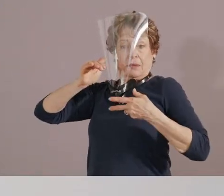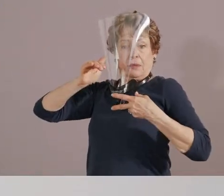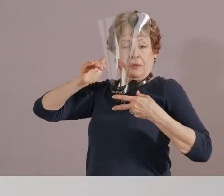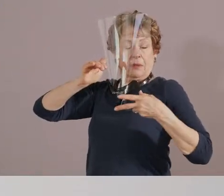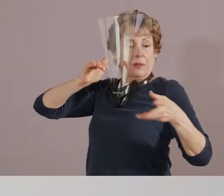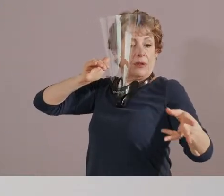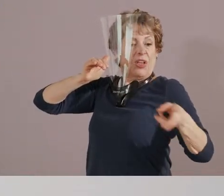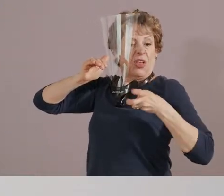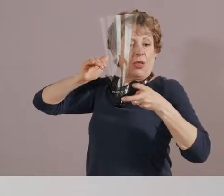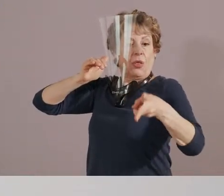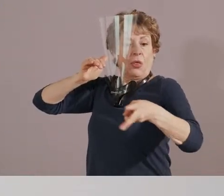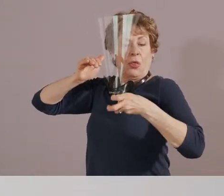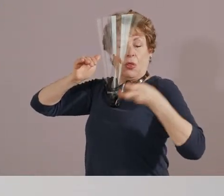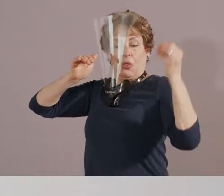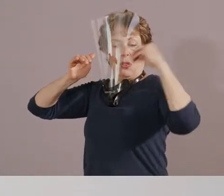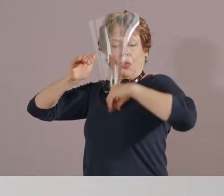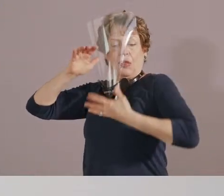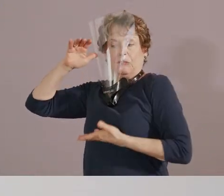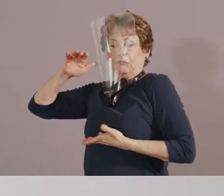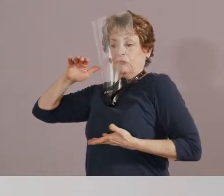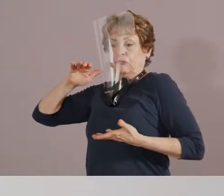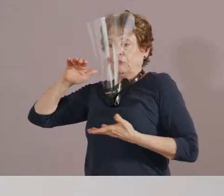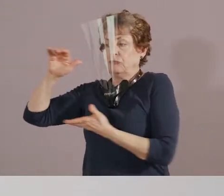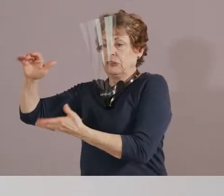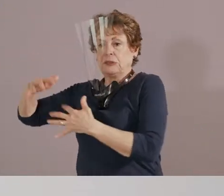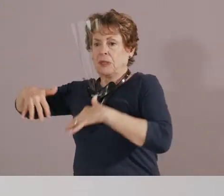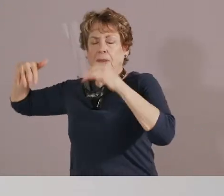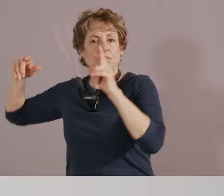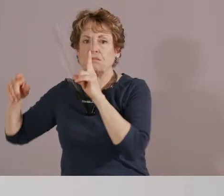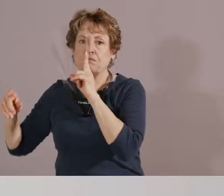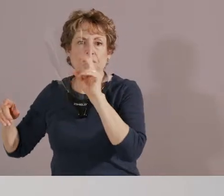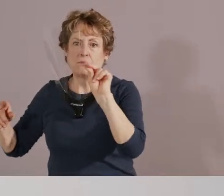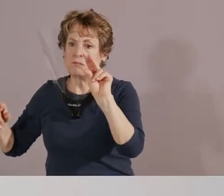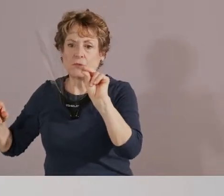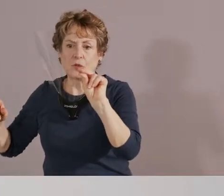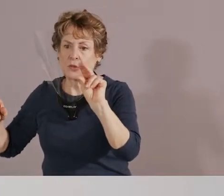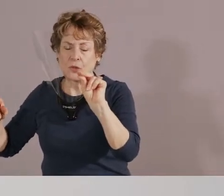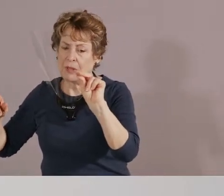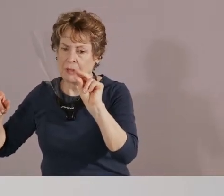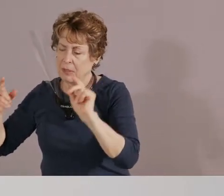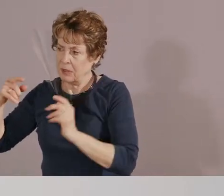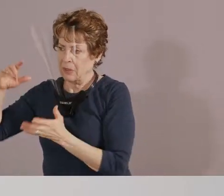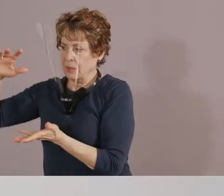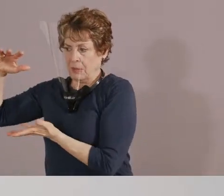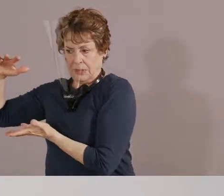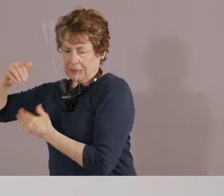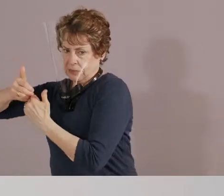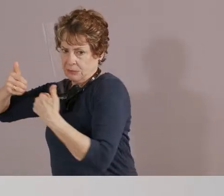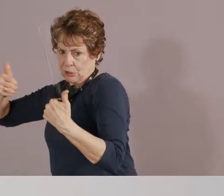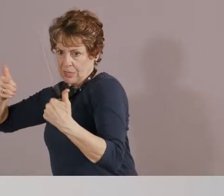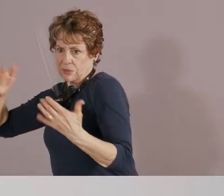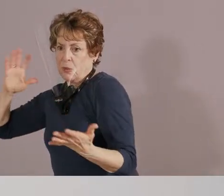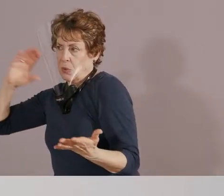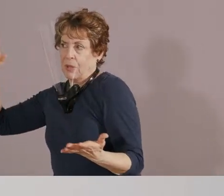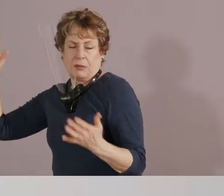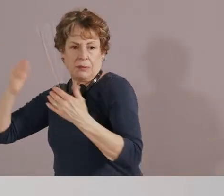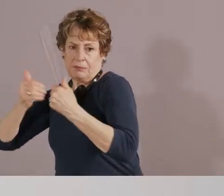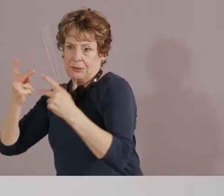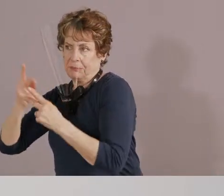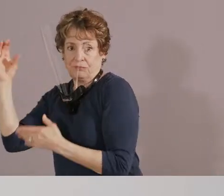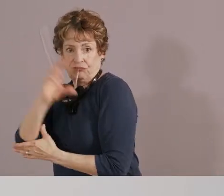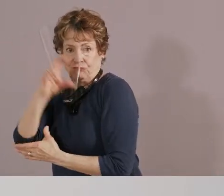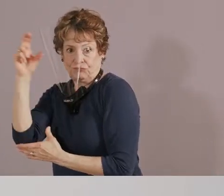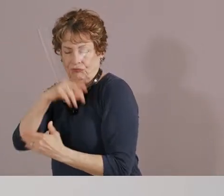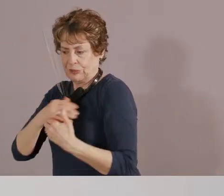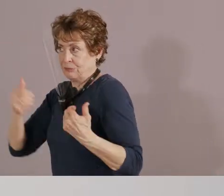get started before Monday? So looking at the way that the appointments were scheduled, they just finished. I believe